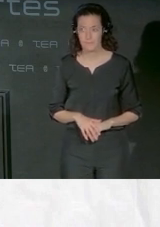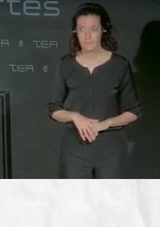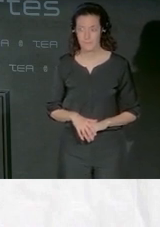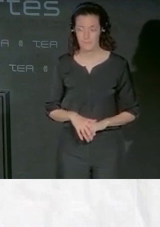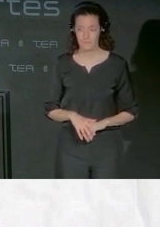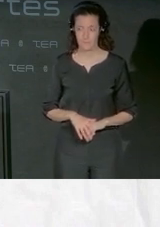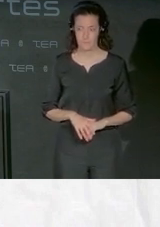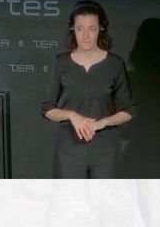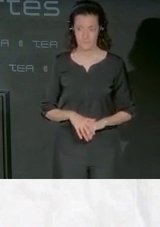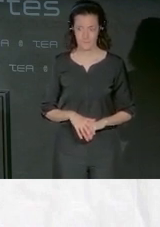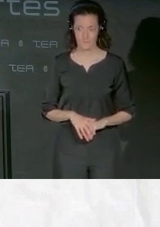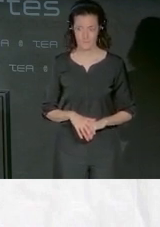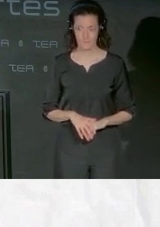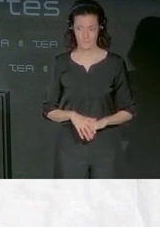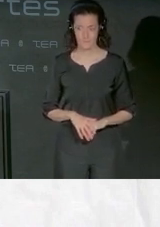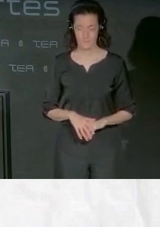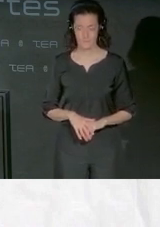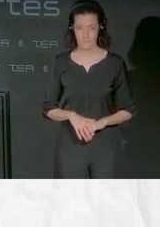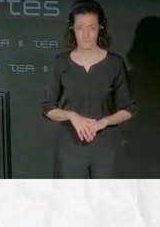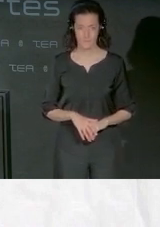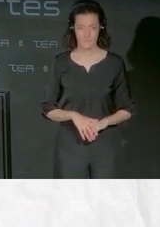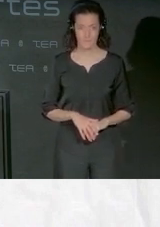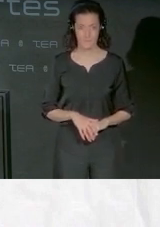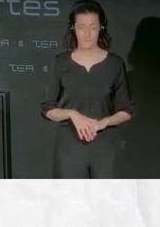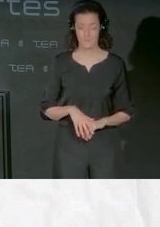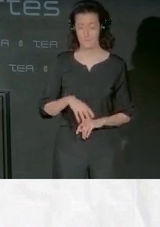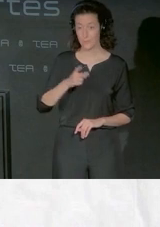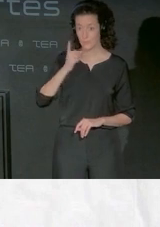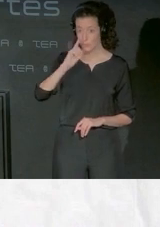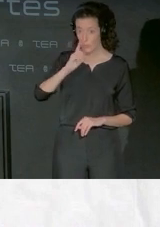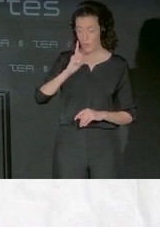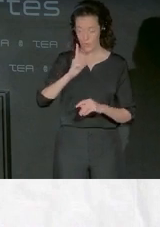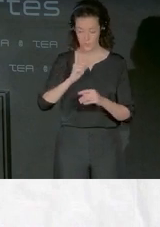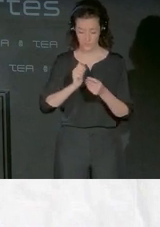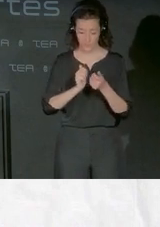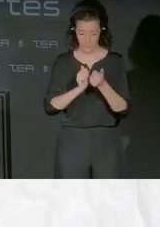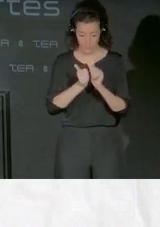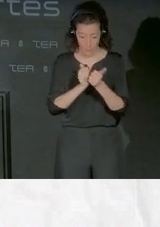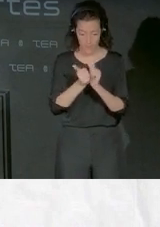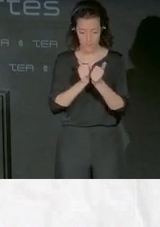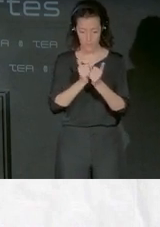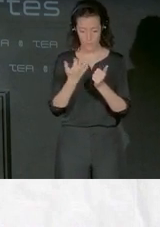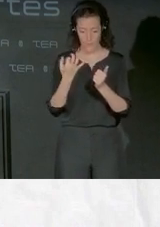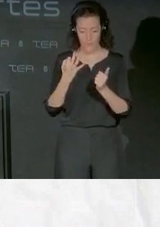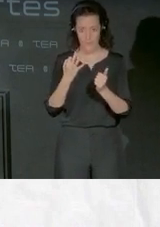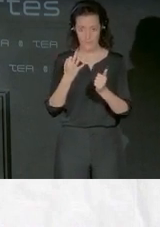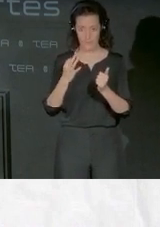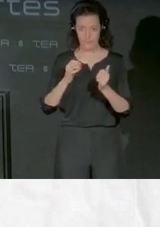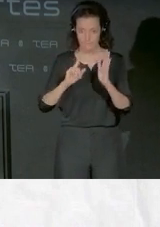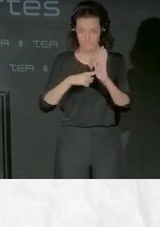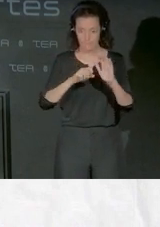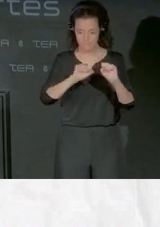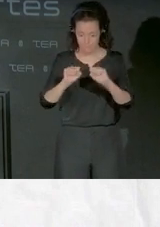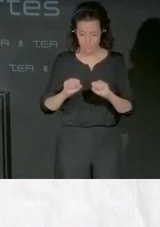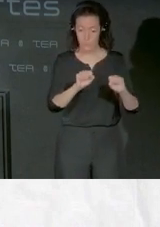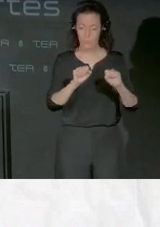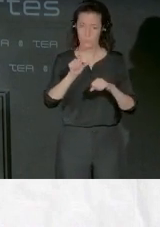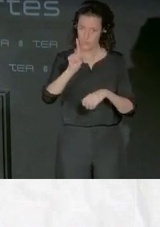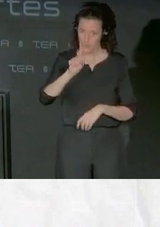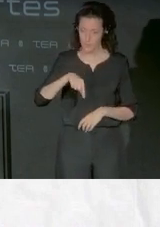them. And ideally, also preserving the conditions that were the same conditions